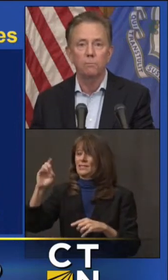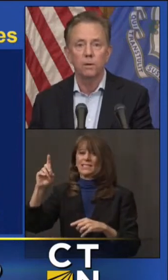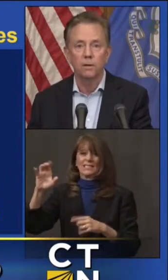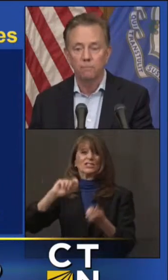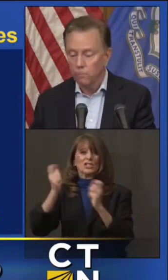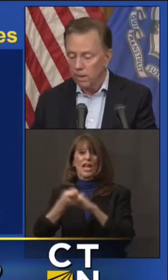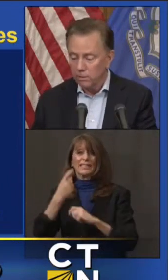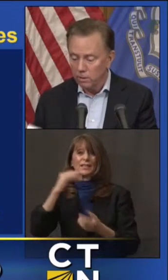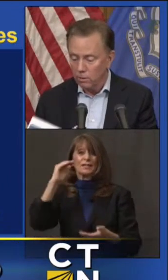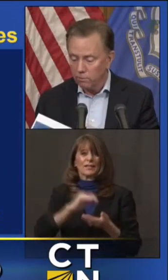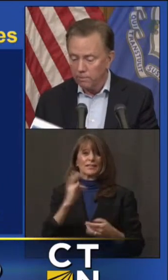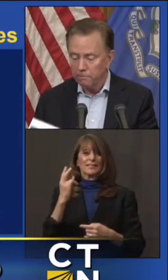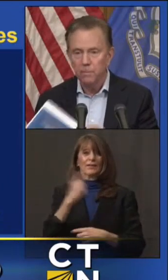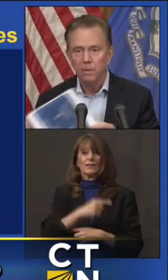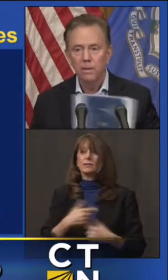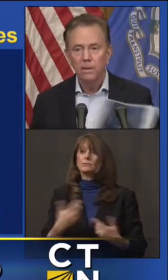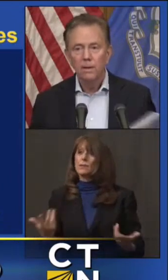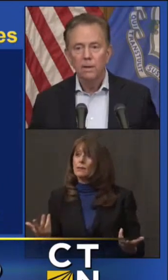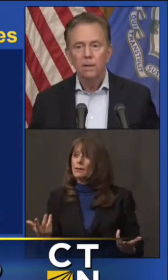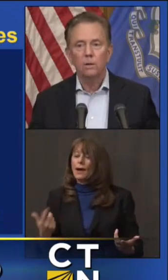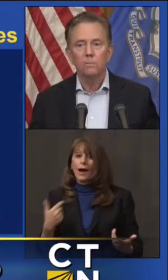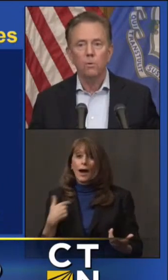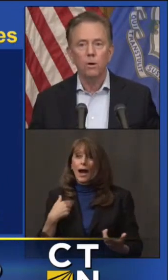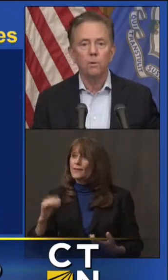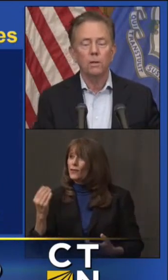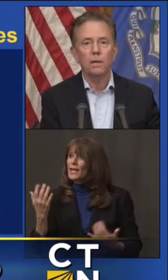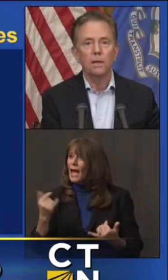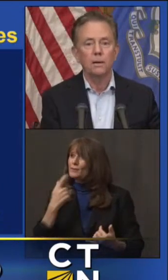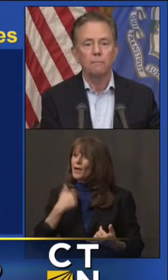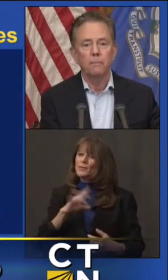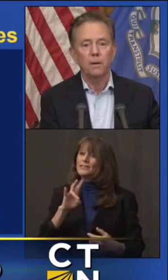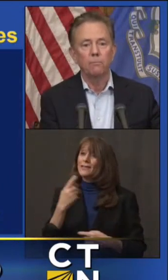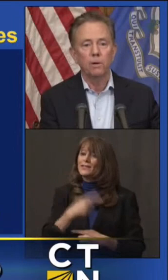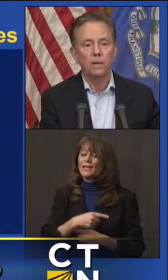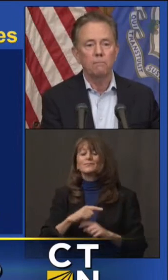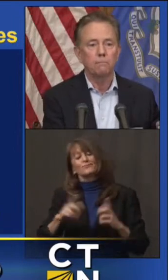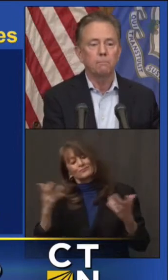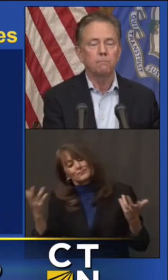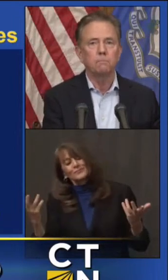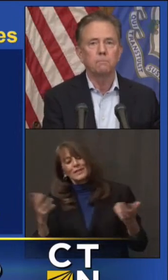enough, but I'll get over it. Look, more importantly, I'm